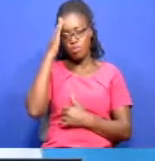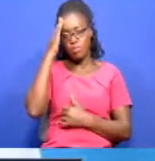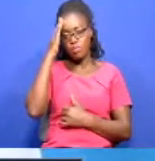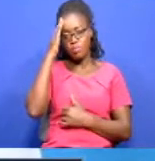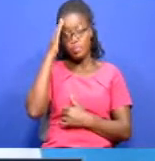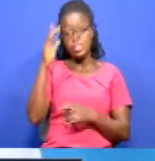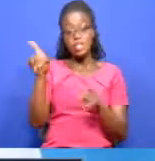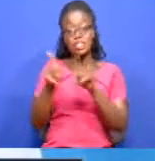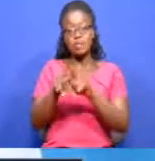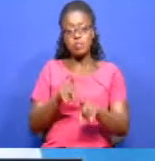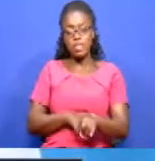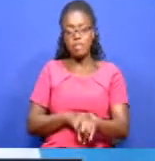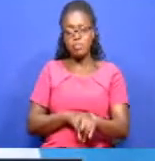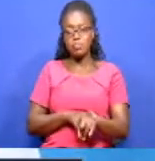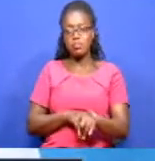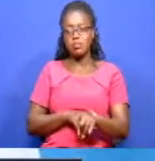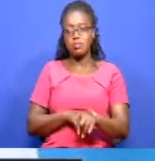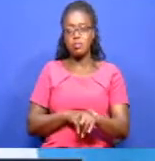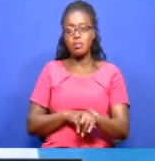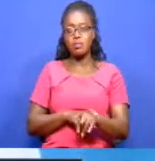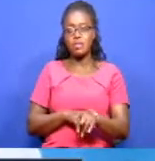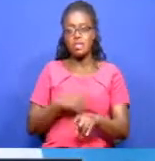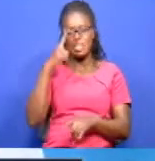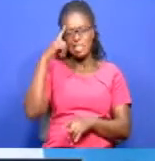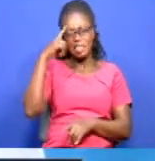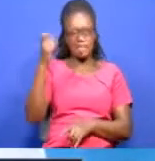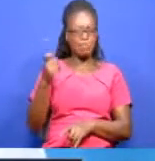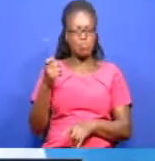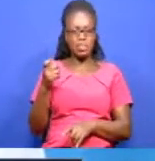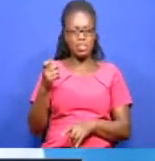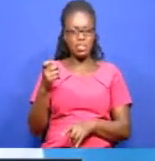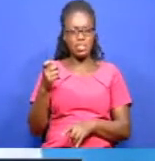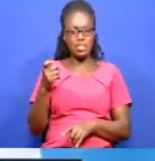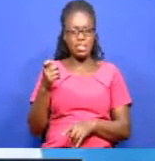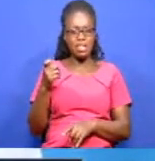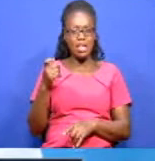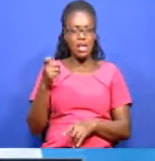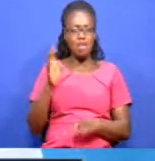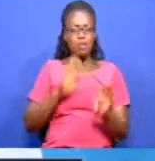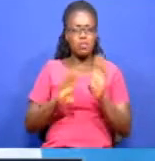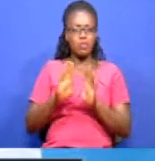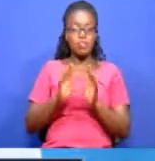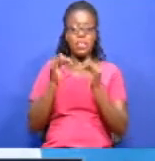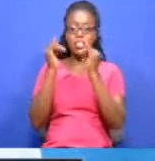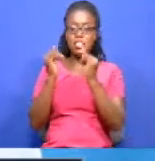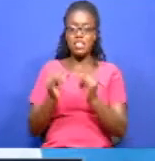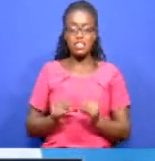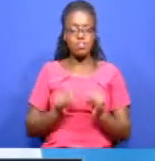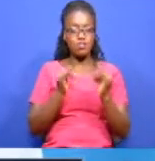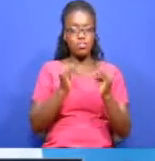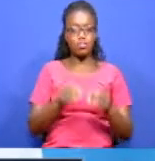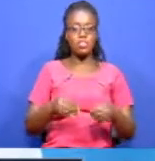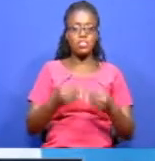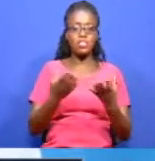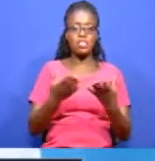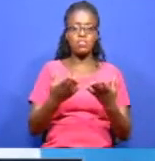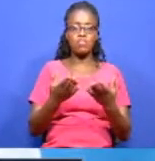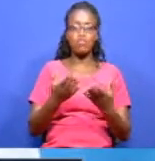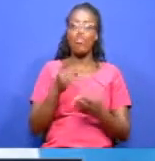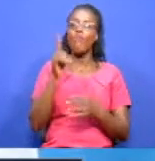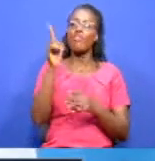same time a disturbing trend of individuals who provide wrong